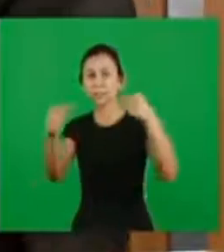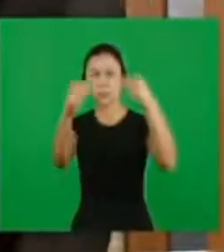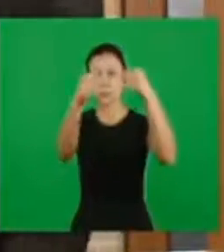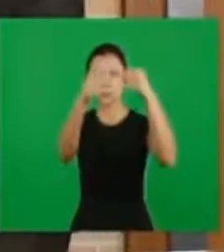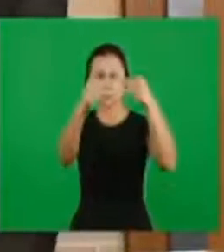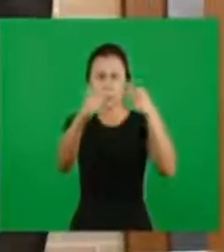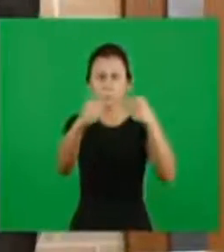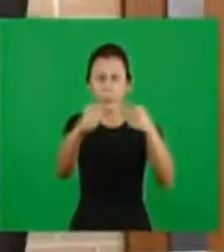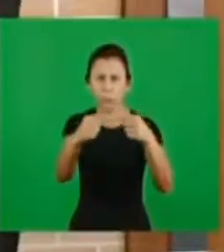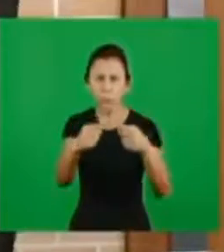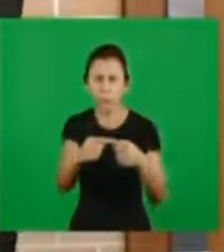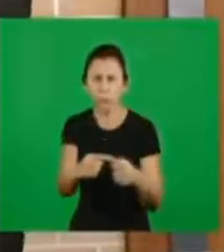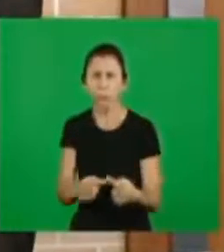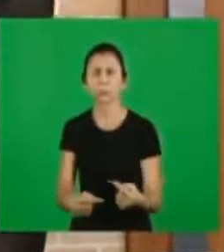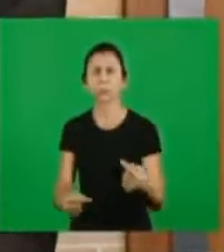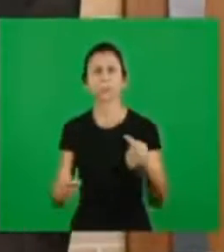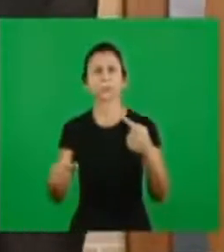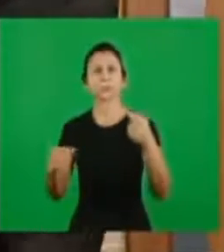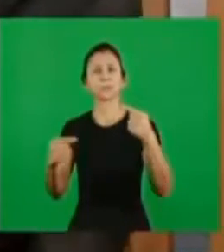to